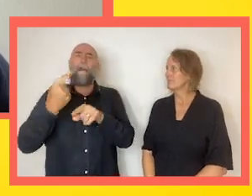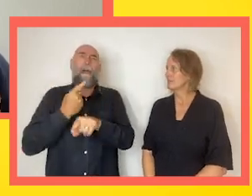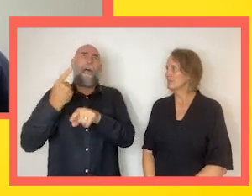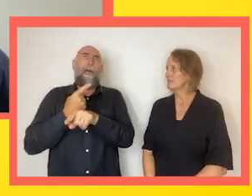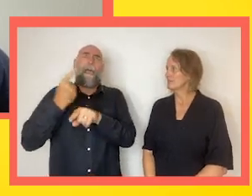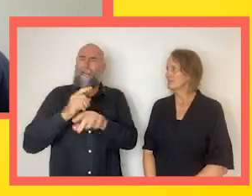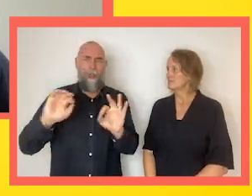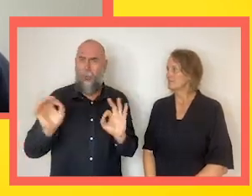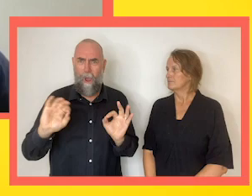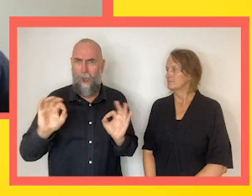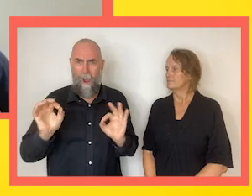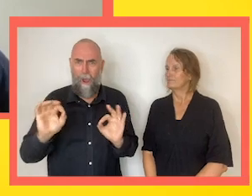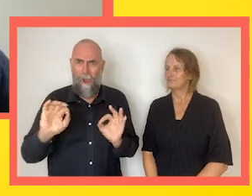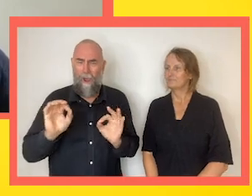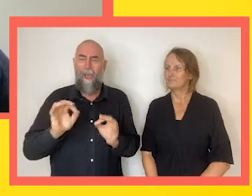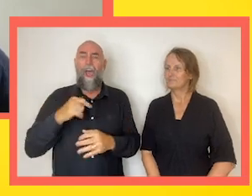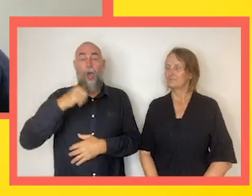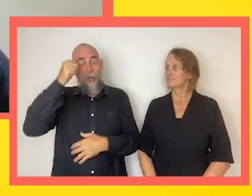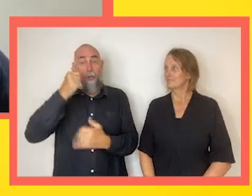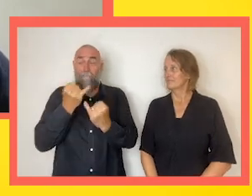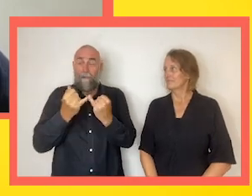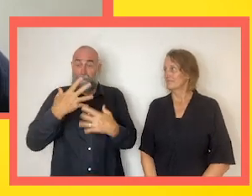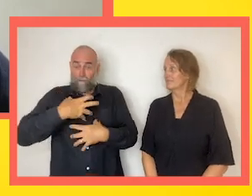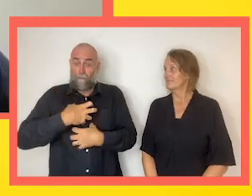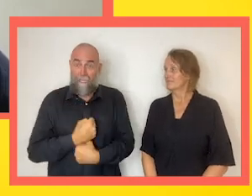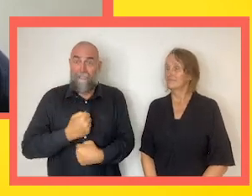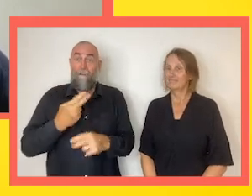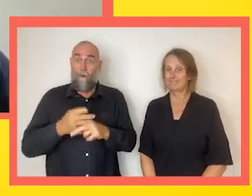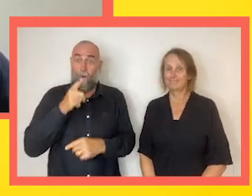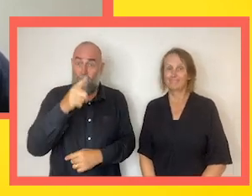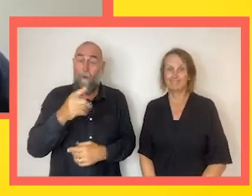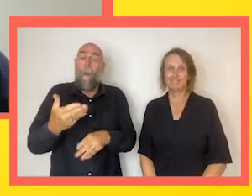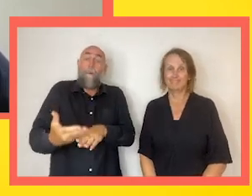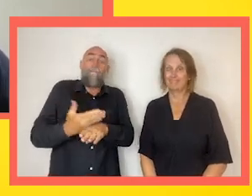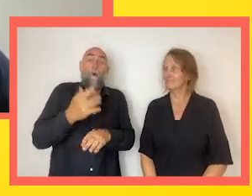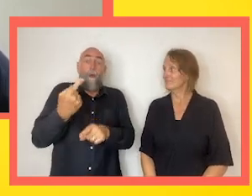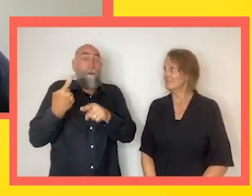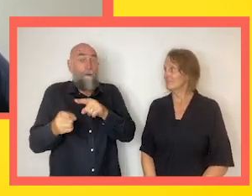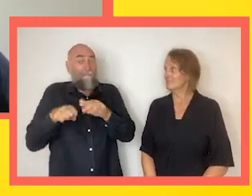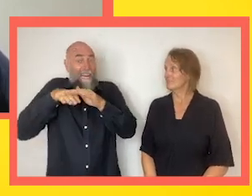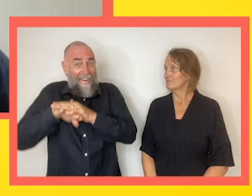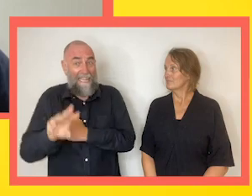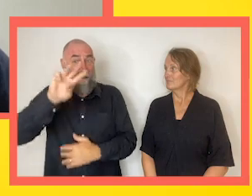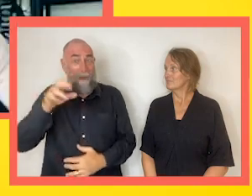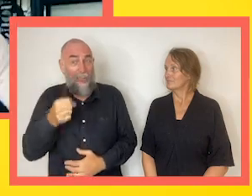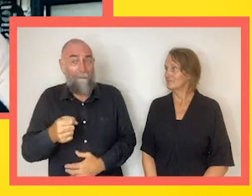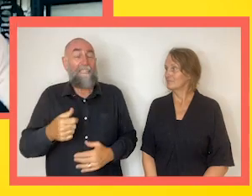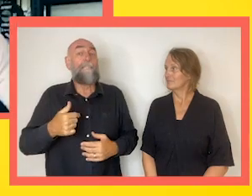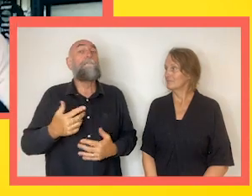the really stressful period of time it is before you get that qualified seat.